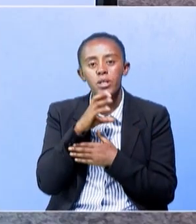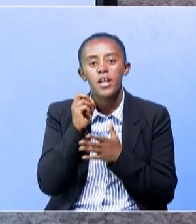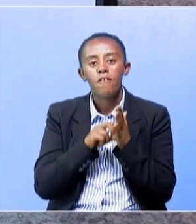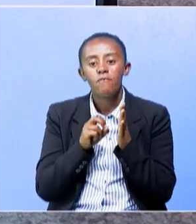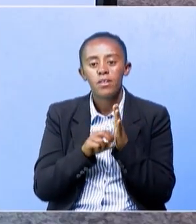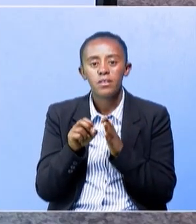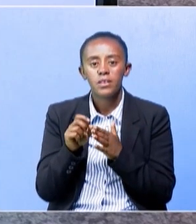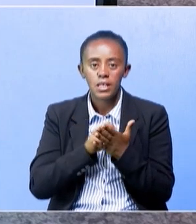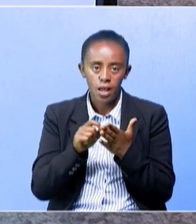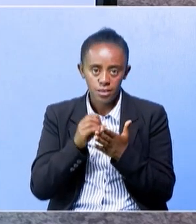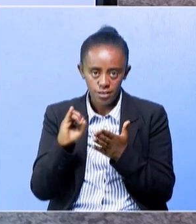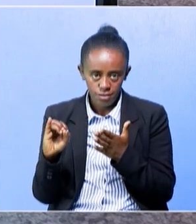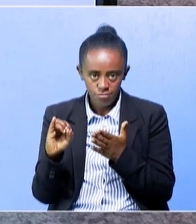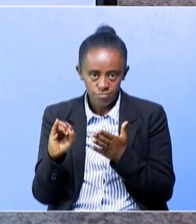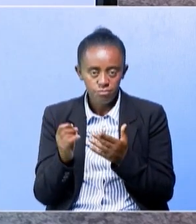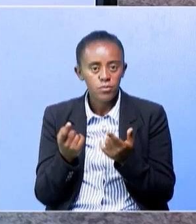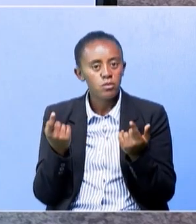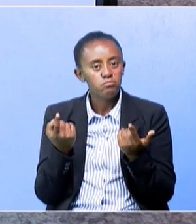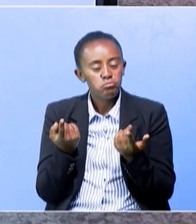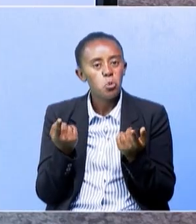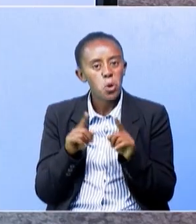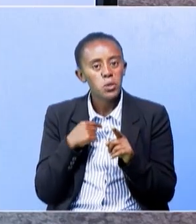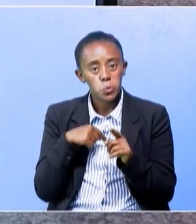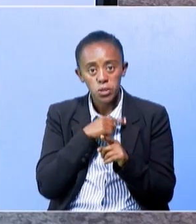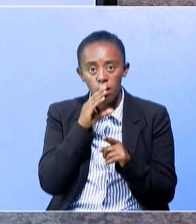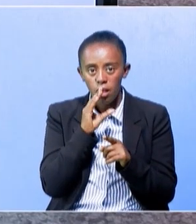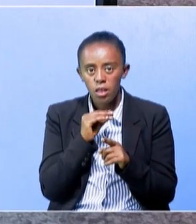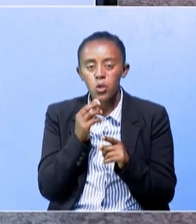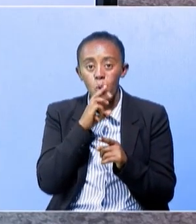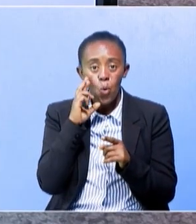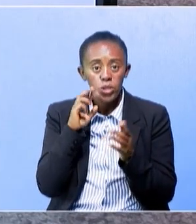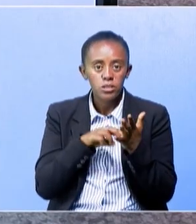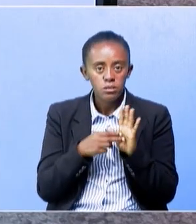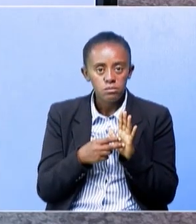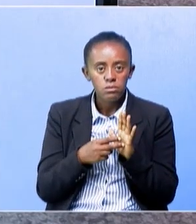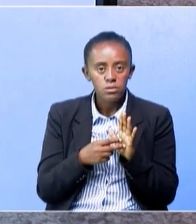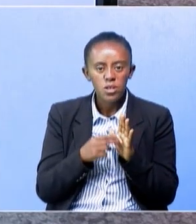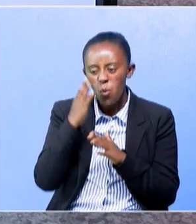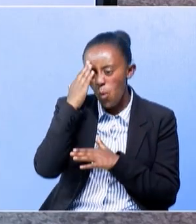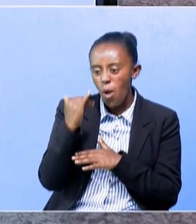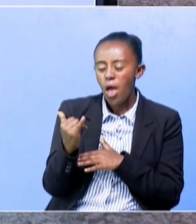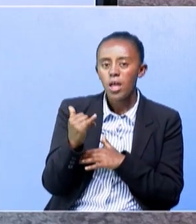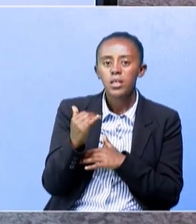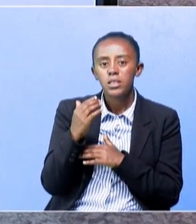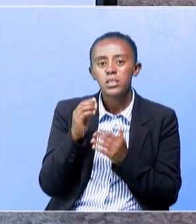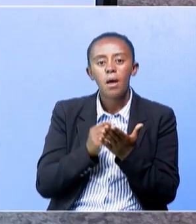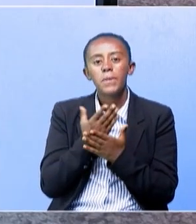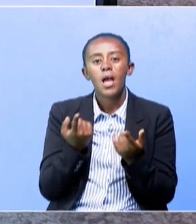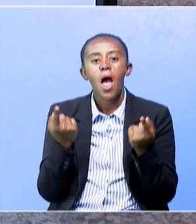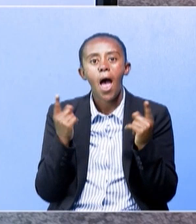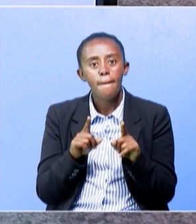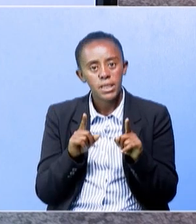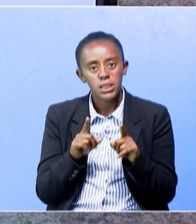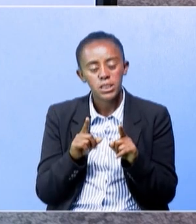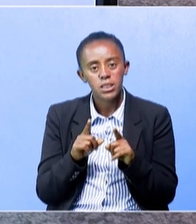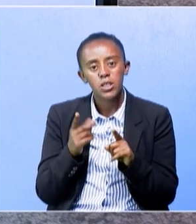effect writing. When we say cause and effect, cause means why something happens